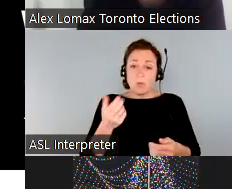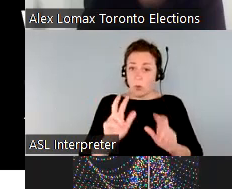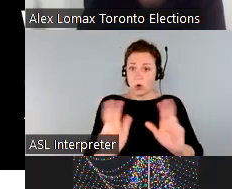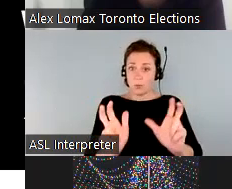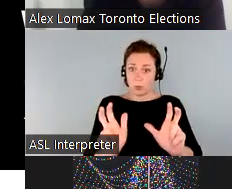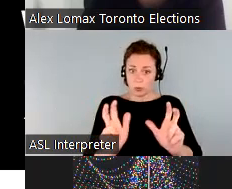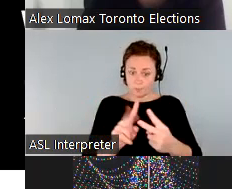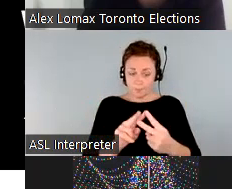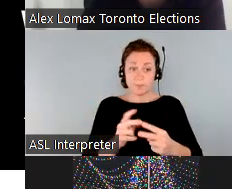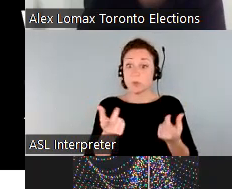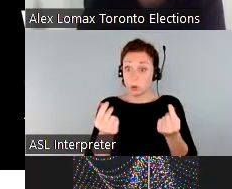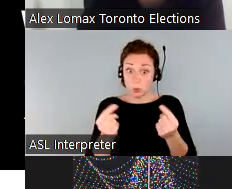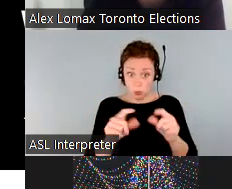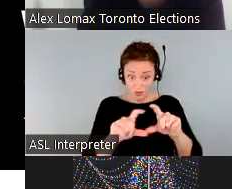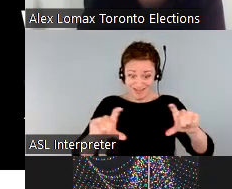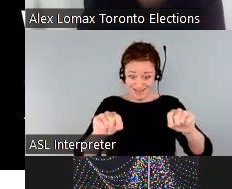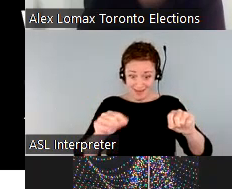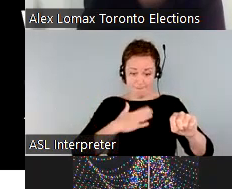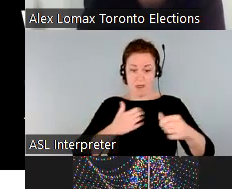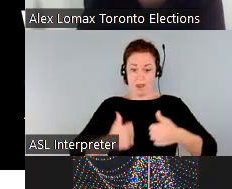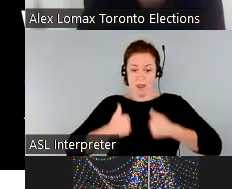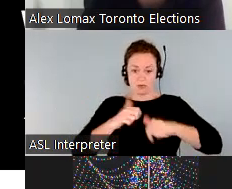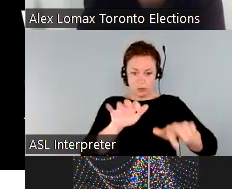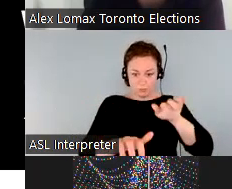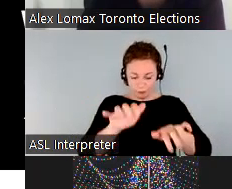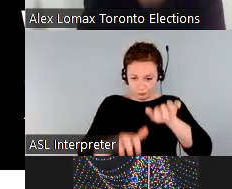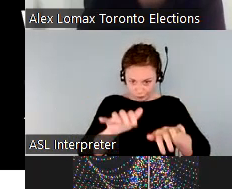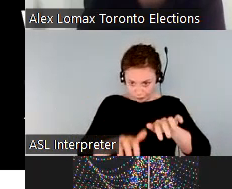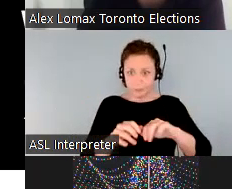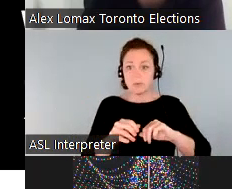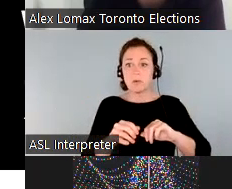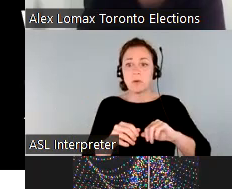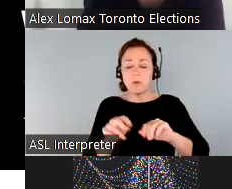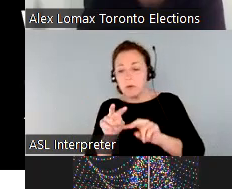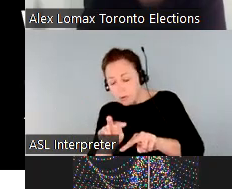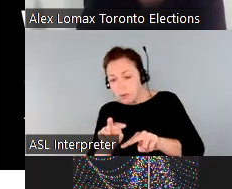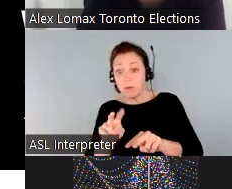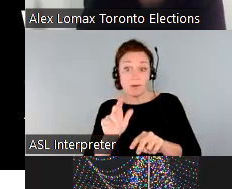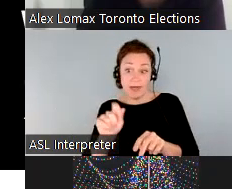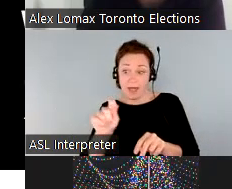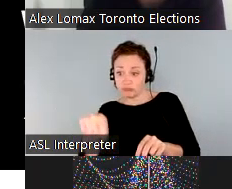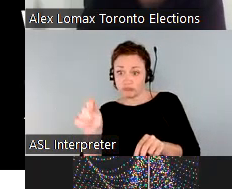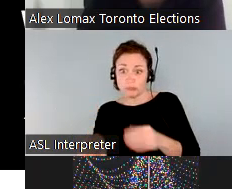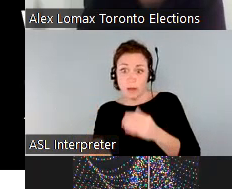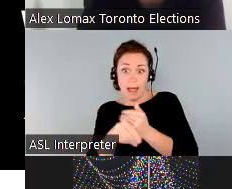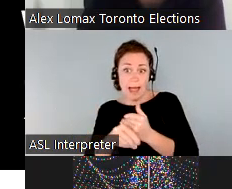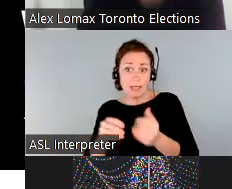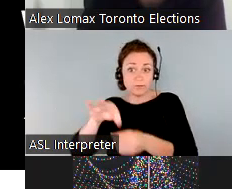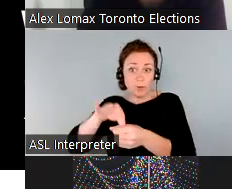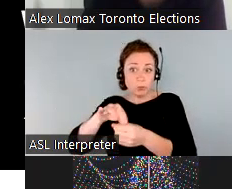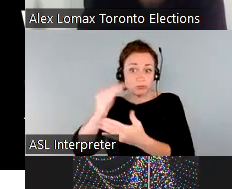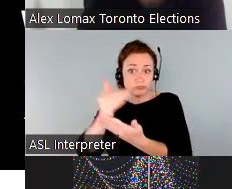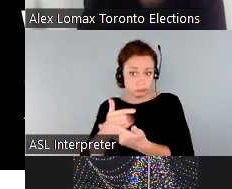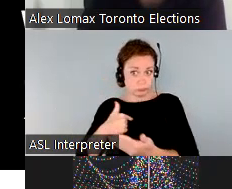simply enter your Toronto address and you can change or check or add your information to the voters list, find out where and when you go to